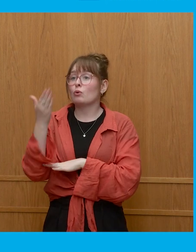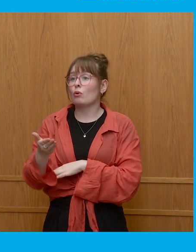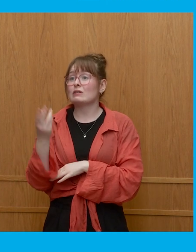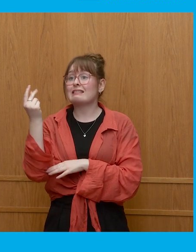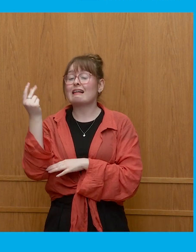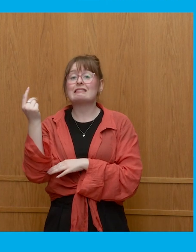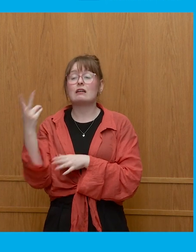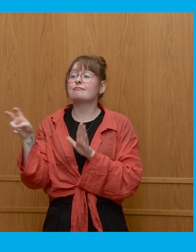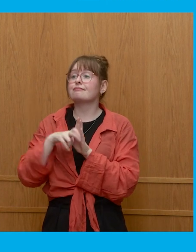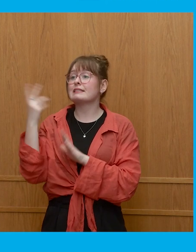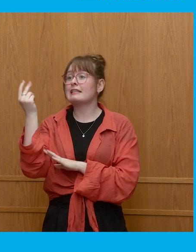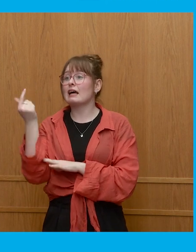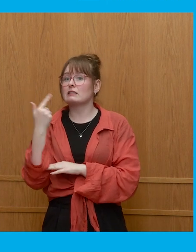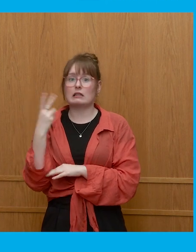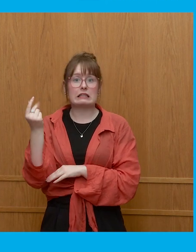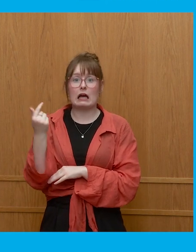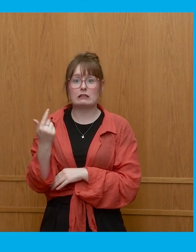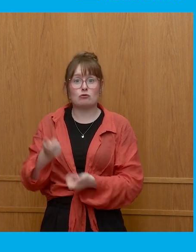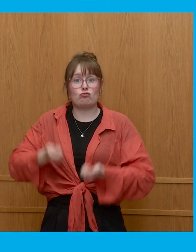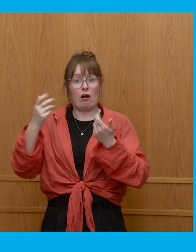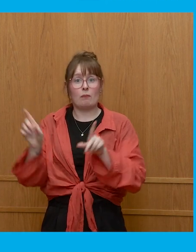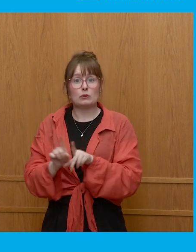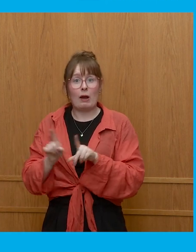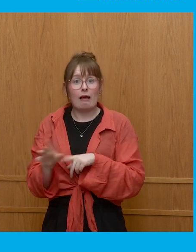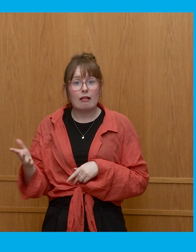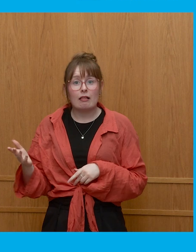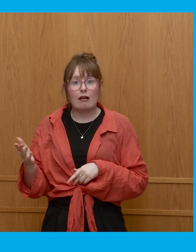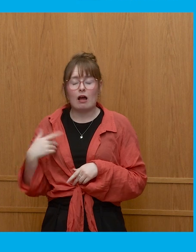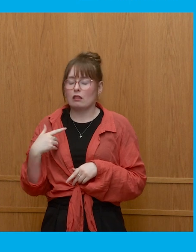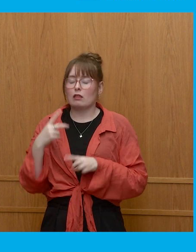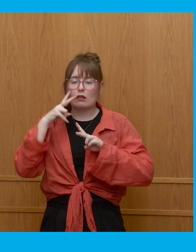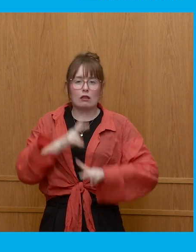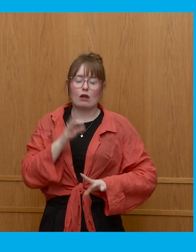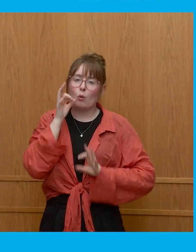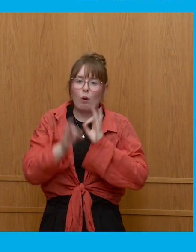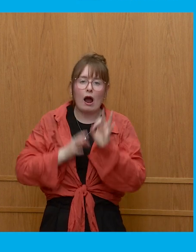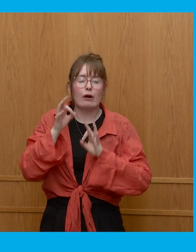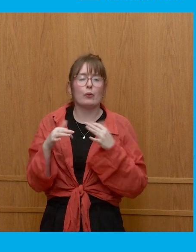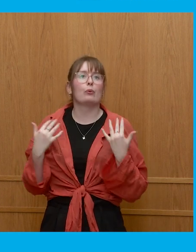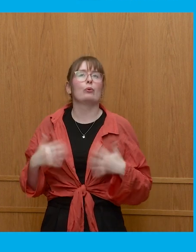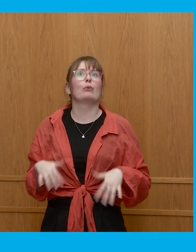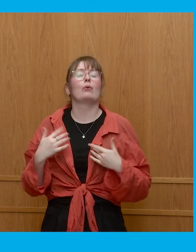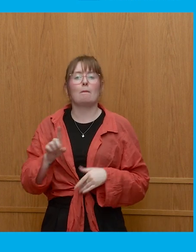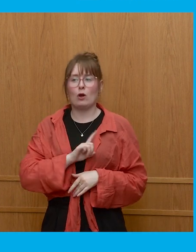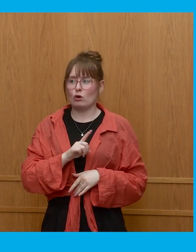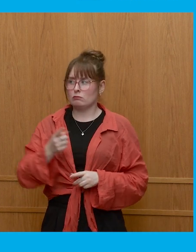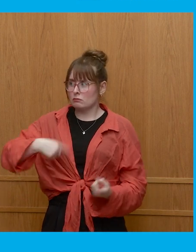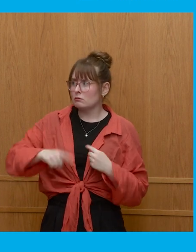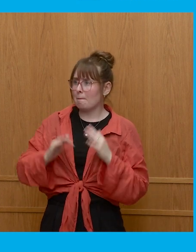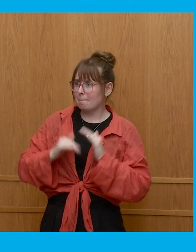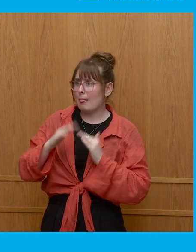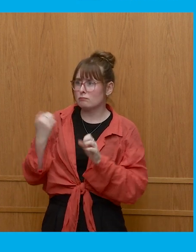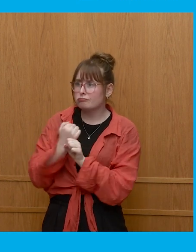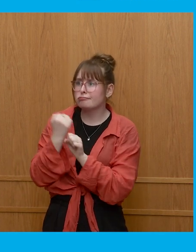taxi driver would be talking about it. And then the inquiry was an incredible thing because, you know, doing a building is a really hard thing